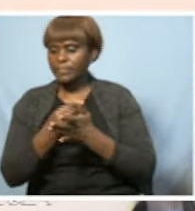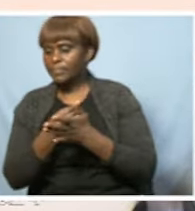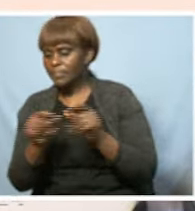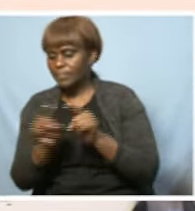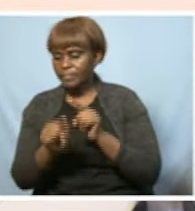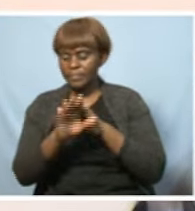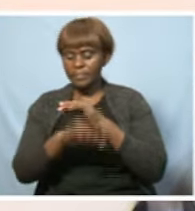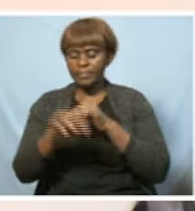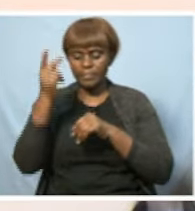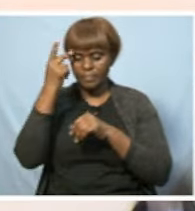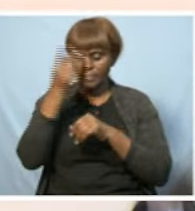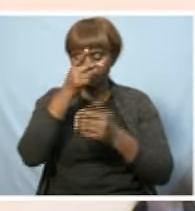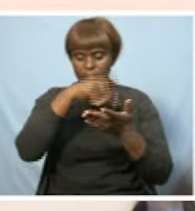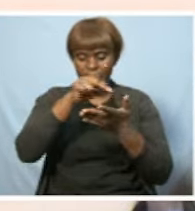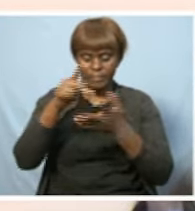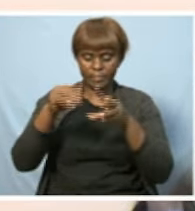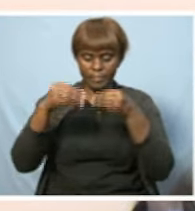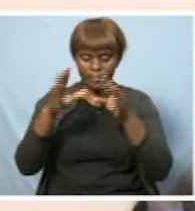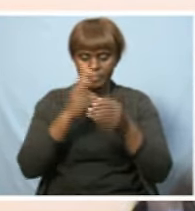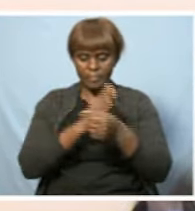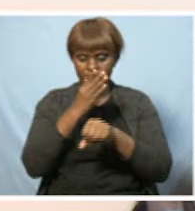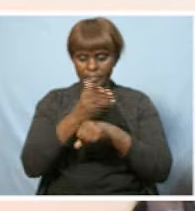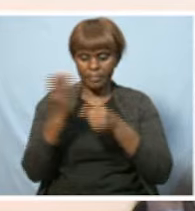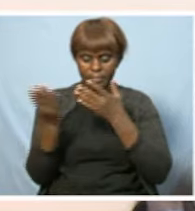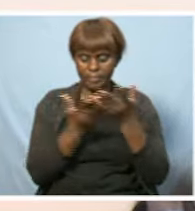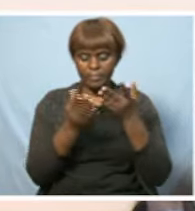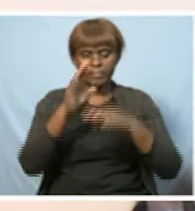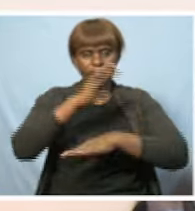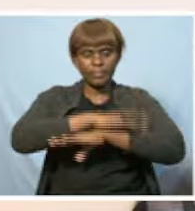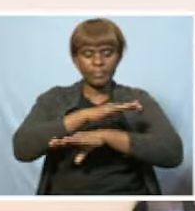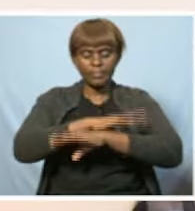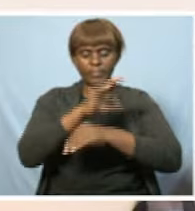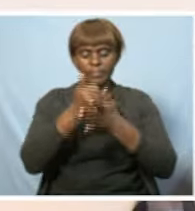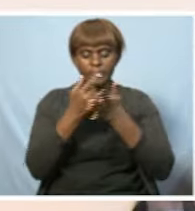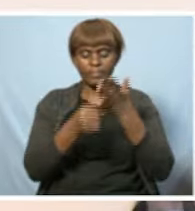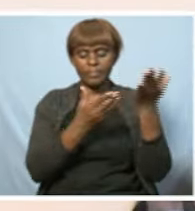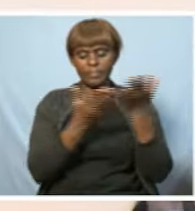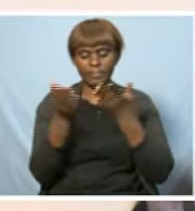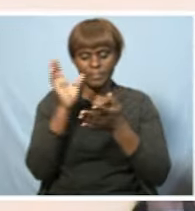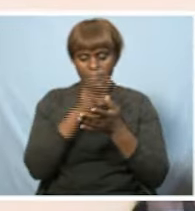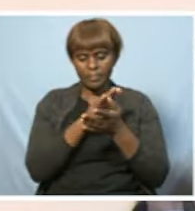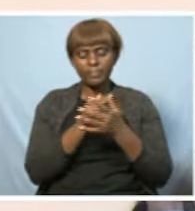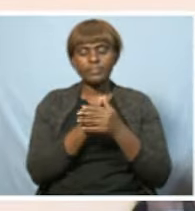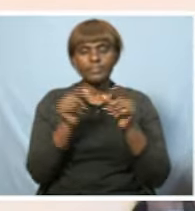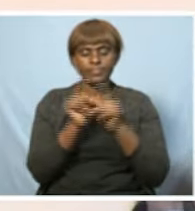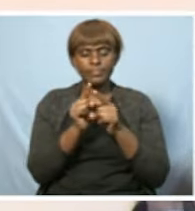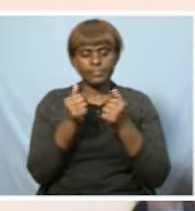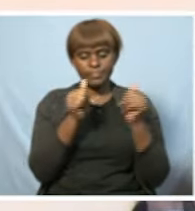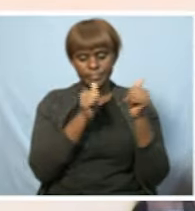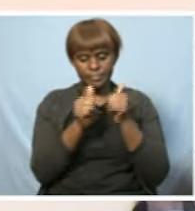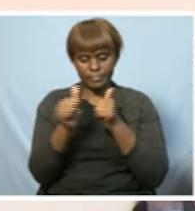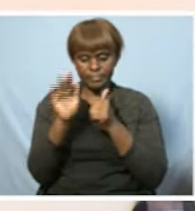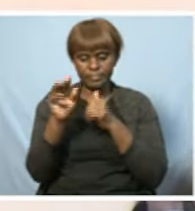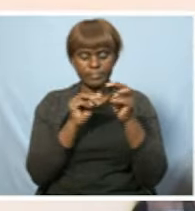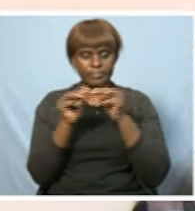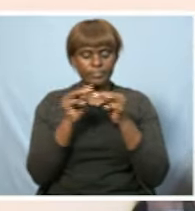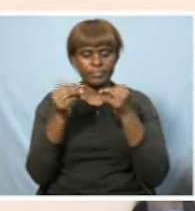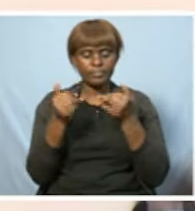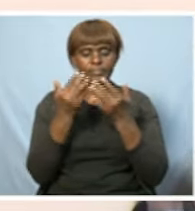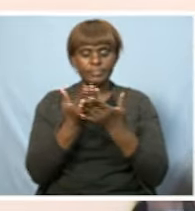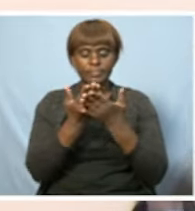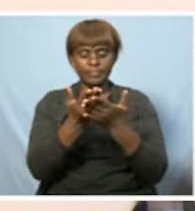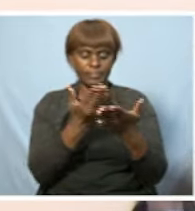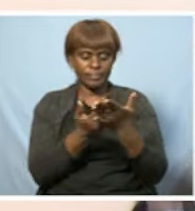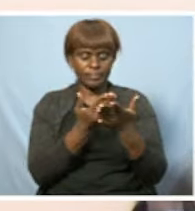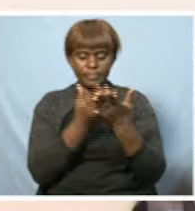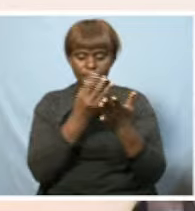to be paid to a supplier upon delivery of the desks. These desks have since been delivered. The action taken, management wishes to submit that the